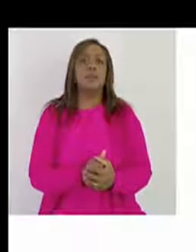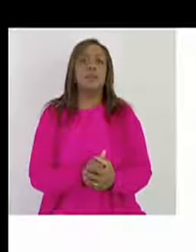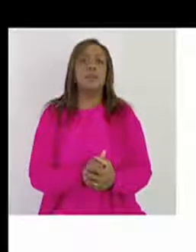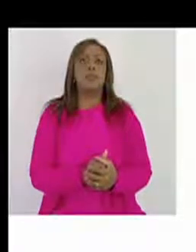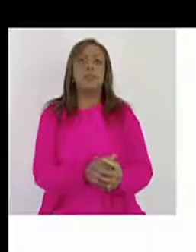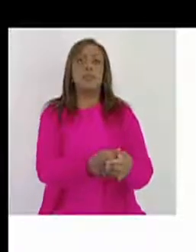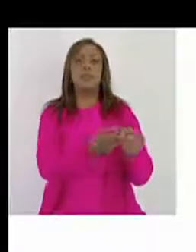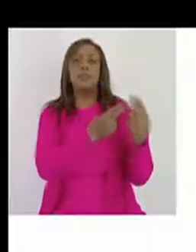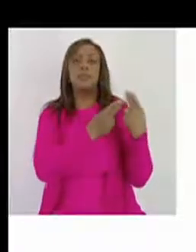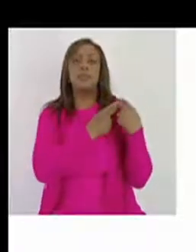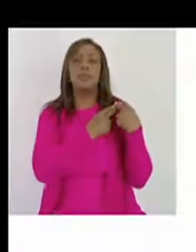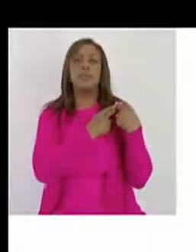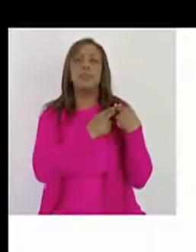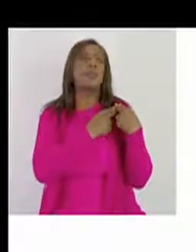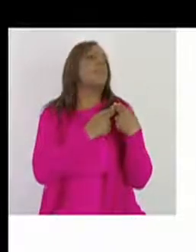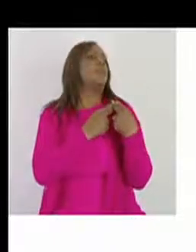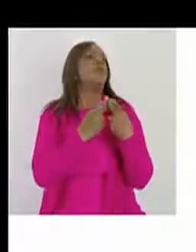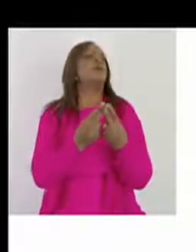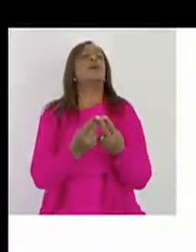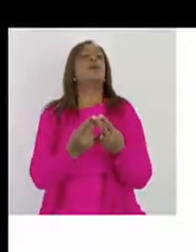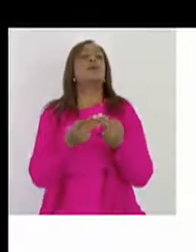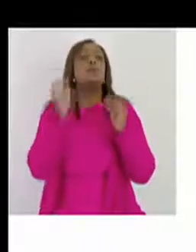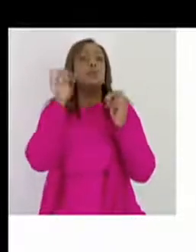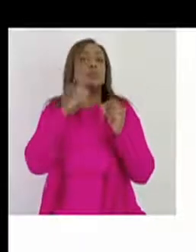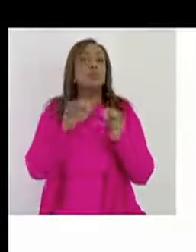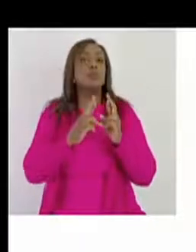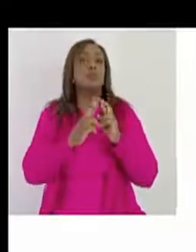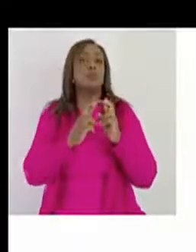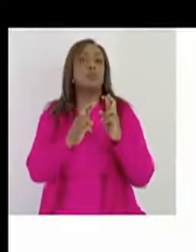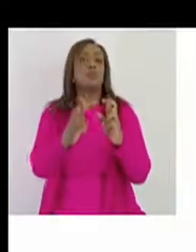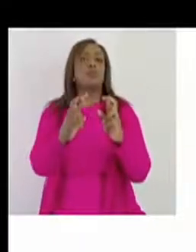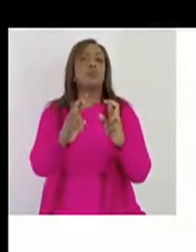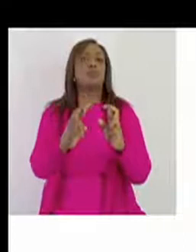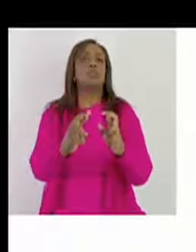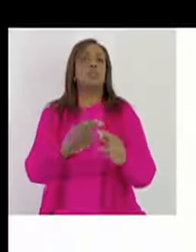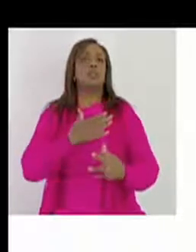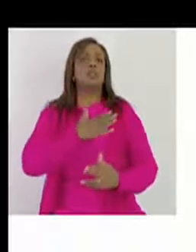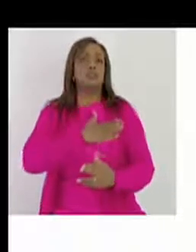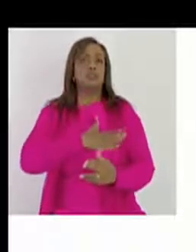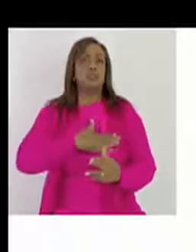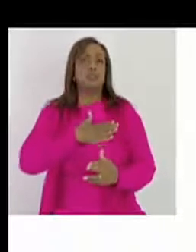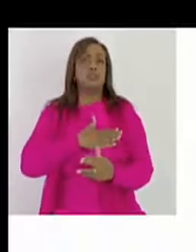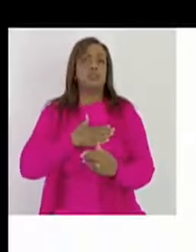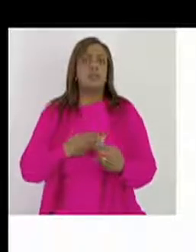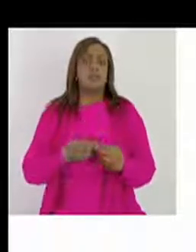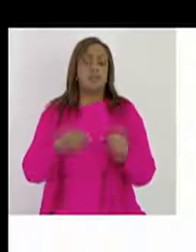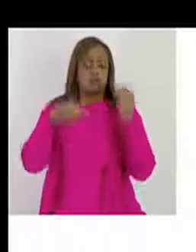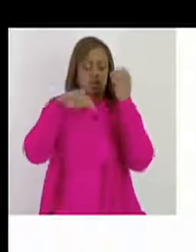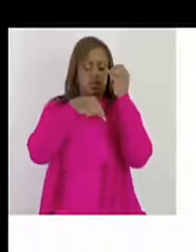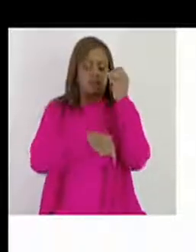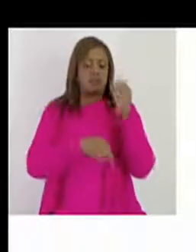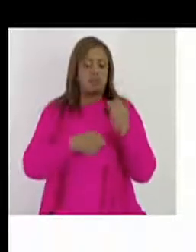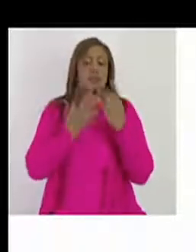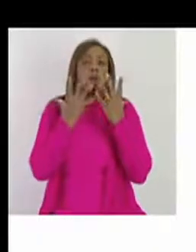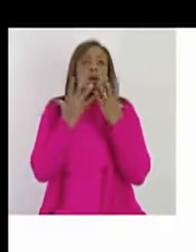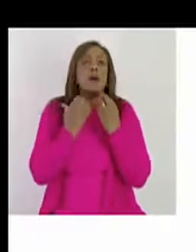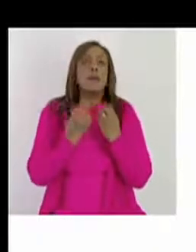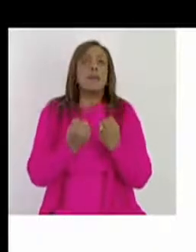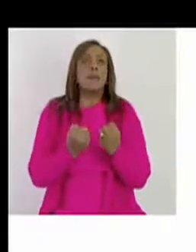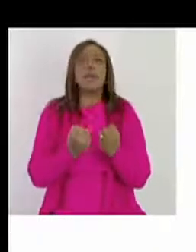The next word is respect. It is a feeling of deep admiration for someone or